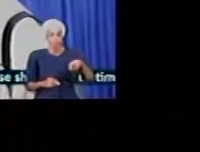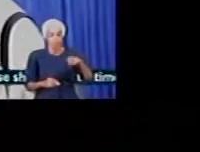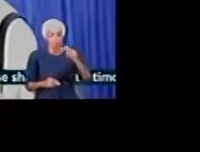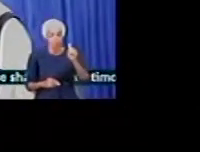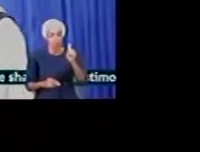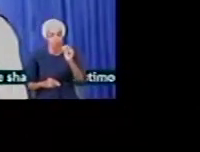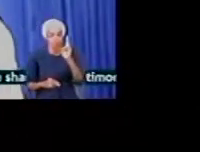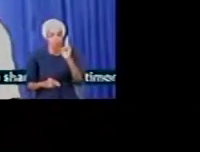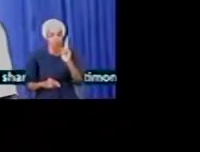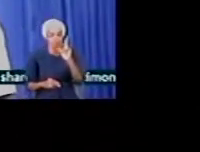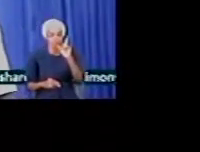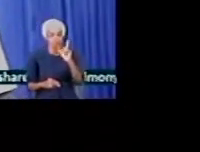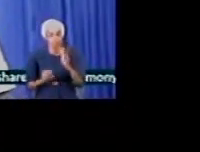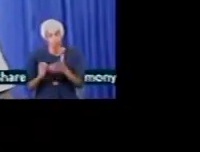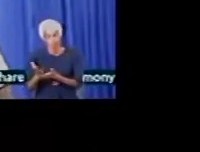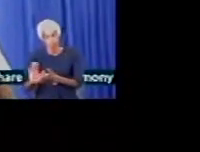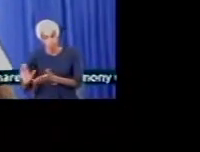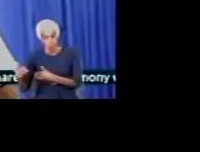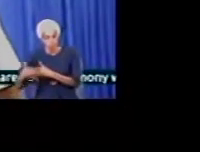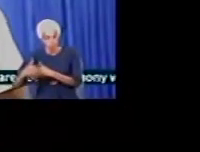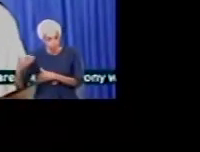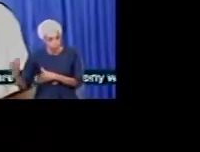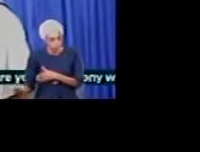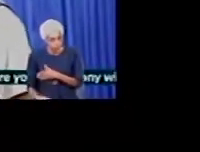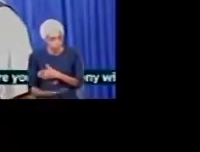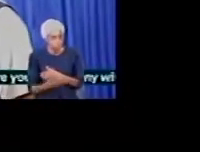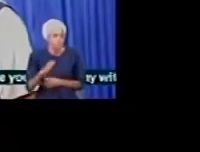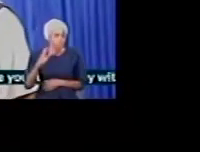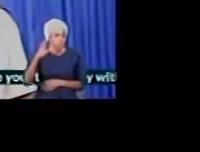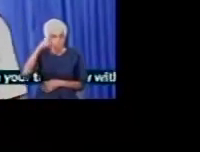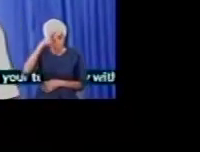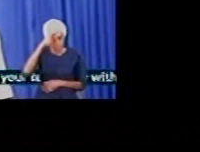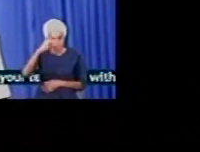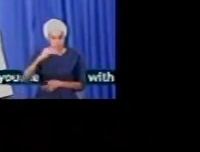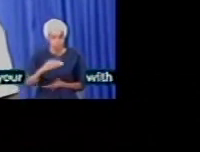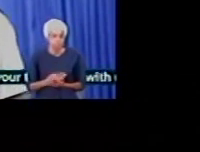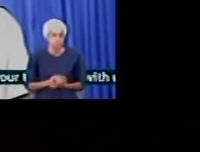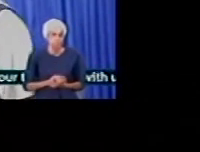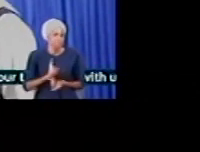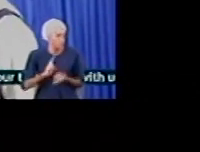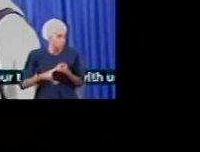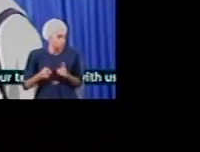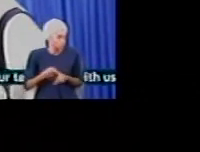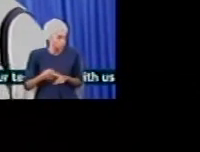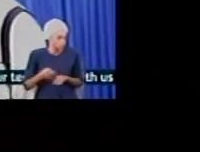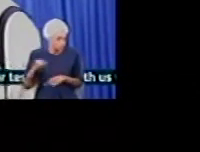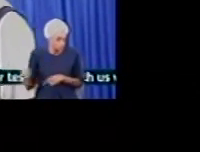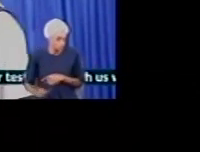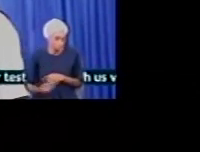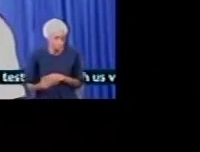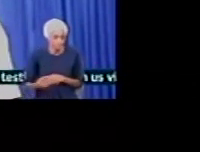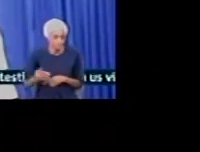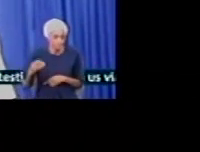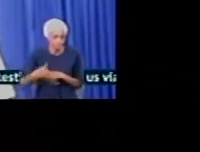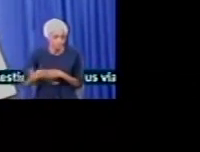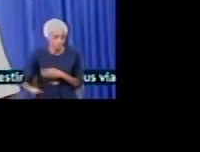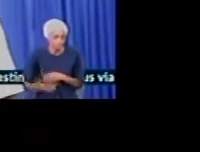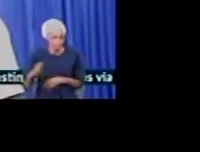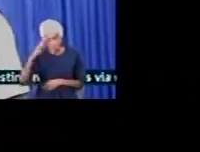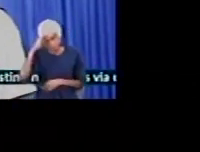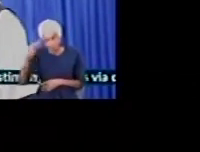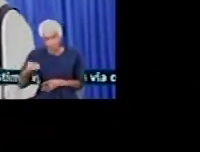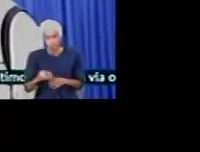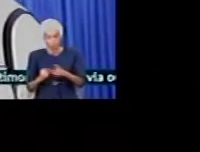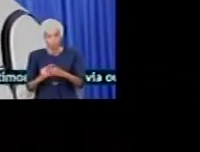by a friend of mine. I school in Ekiti, and I've been battling with